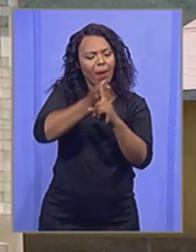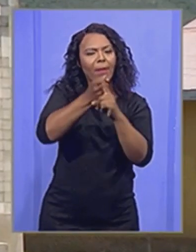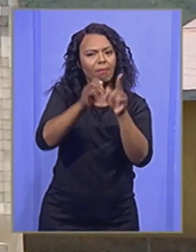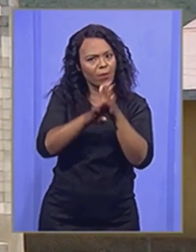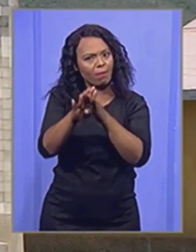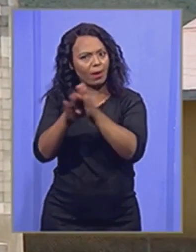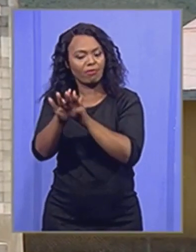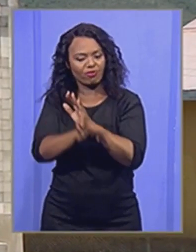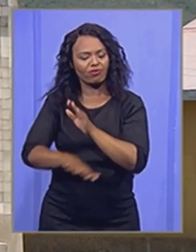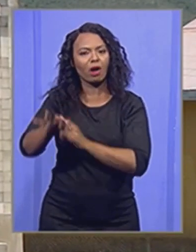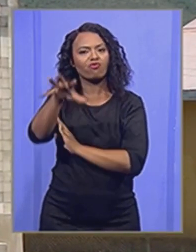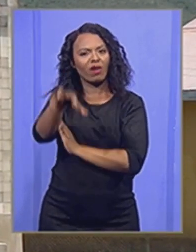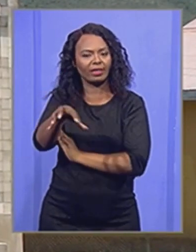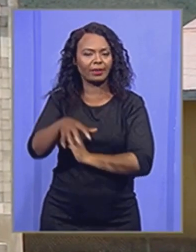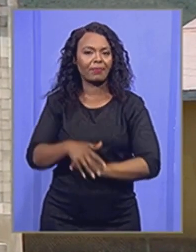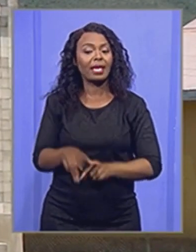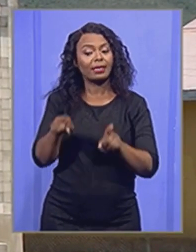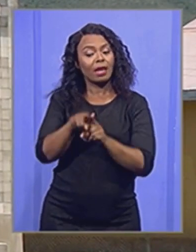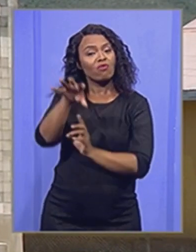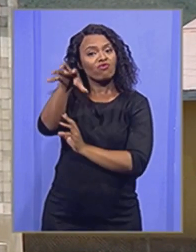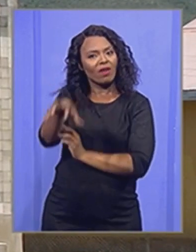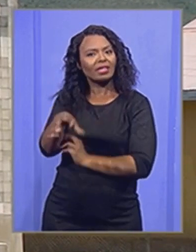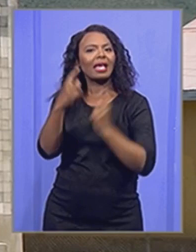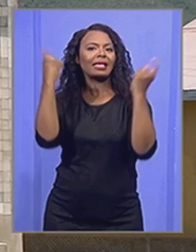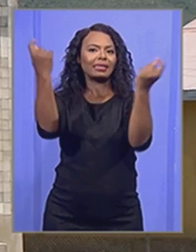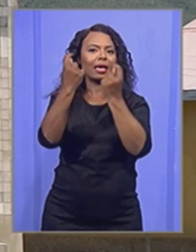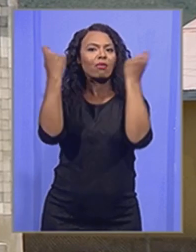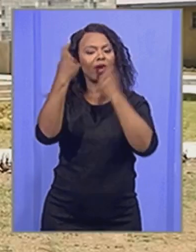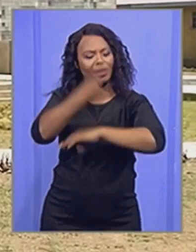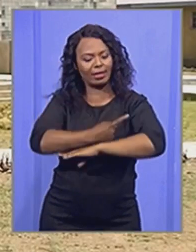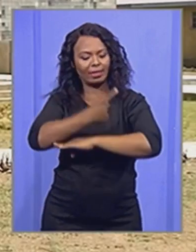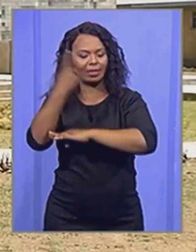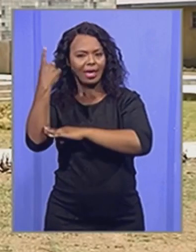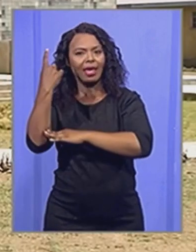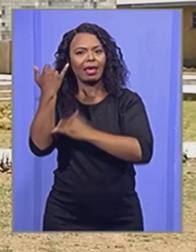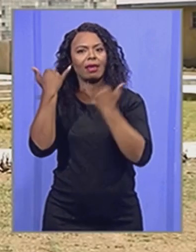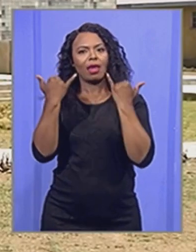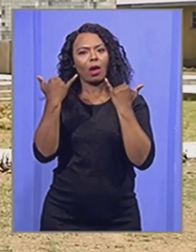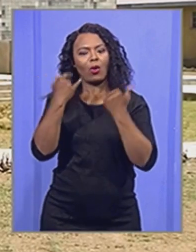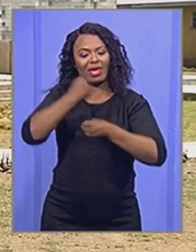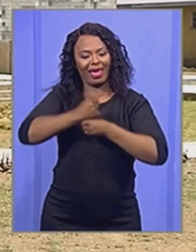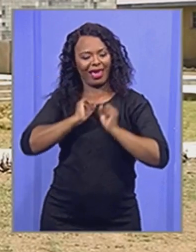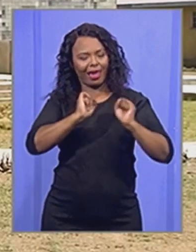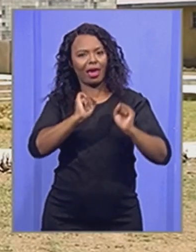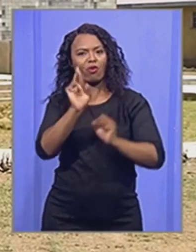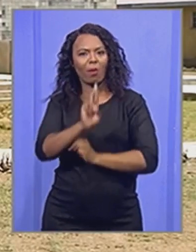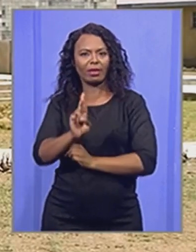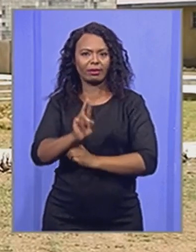Profenseng. Gape Profense e keteka ngwaga ono jaaka ngwaga wa ga Robert Sobukwe.